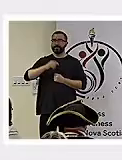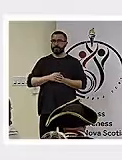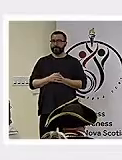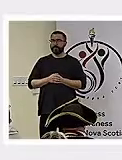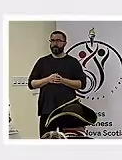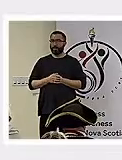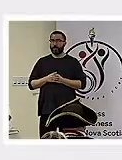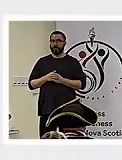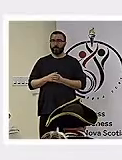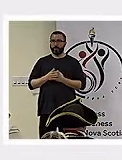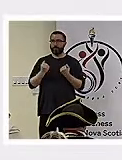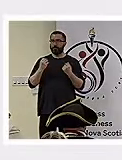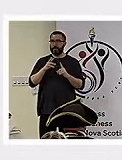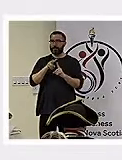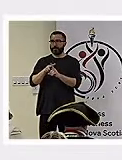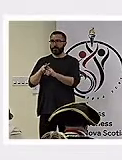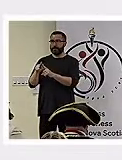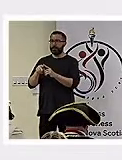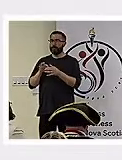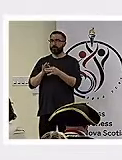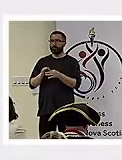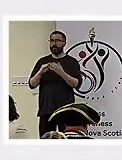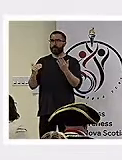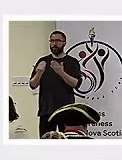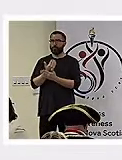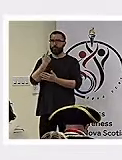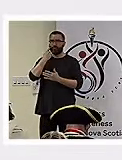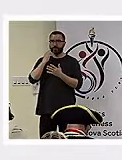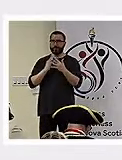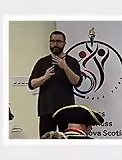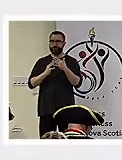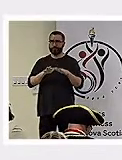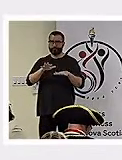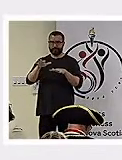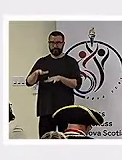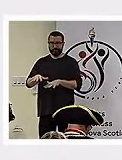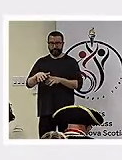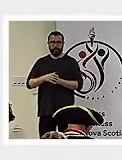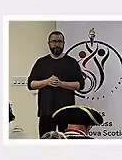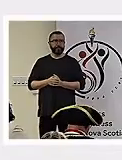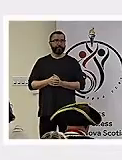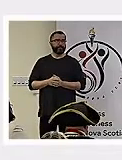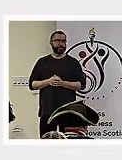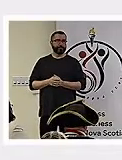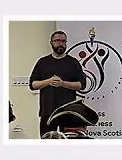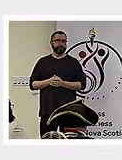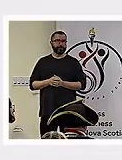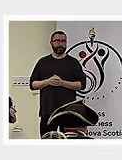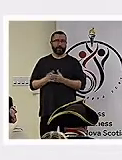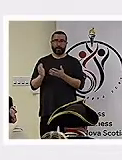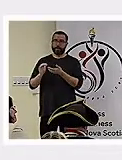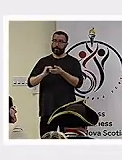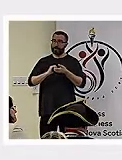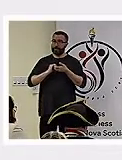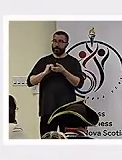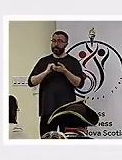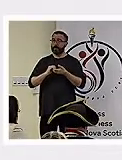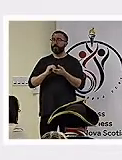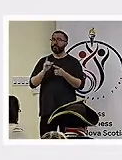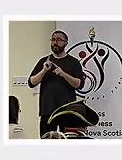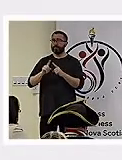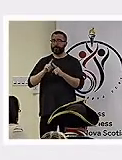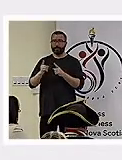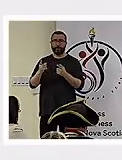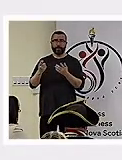newcomer communities. Through interactive sessions with disability rights advocates and collaboration with stakeholders, such as Inclusion